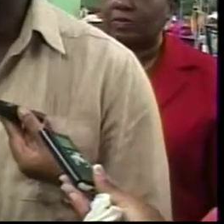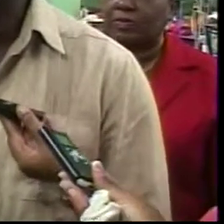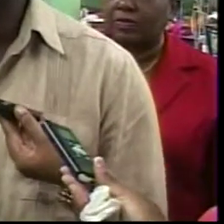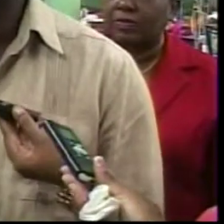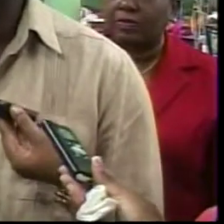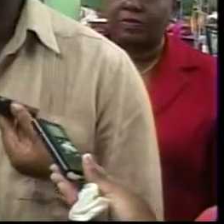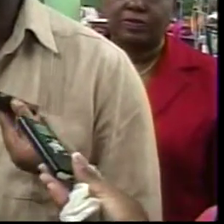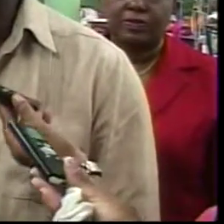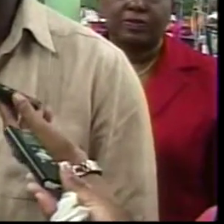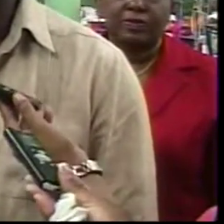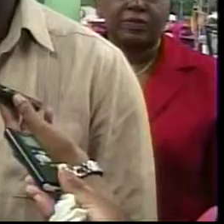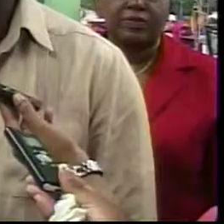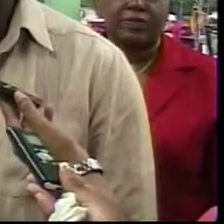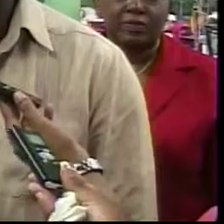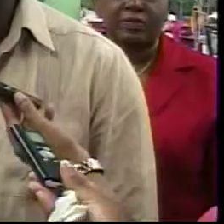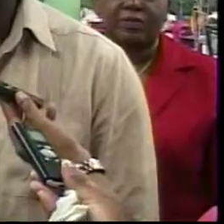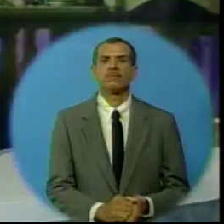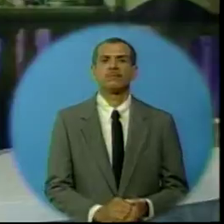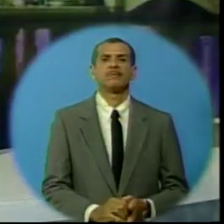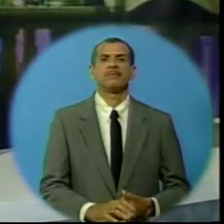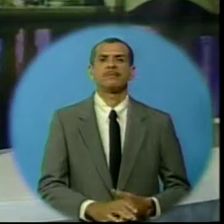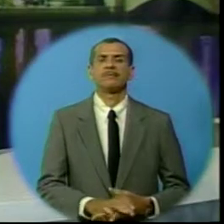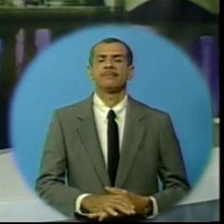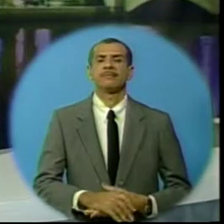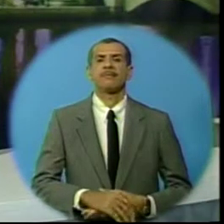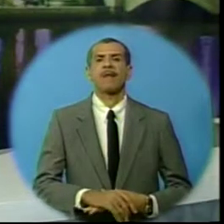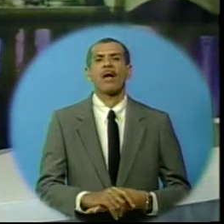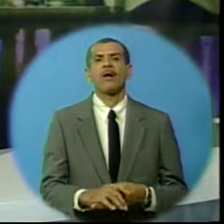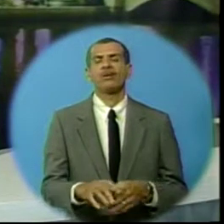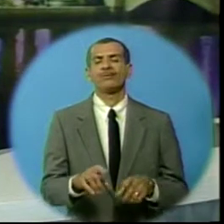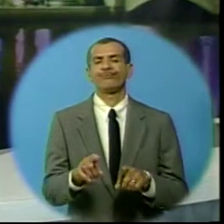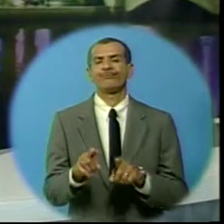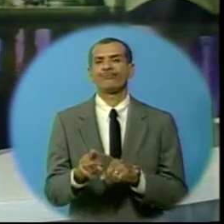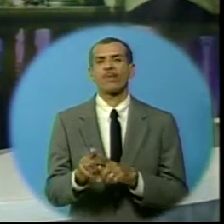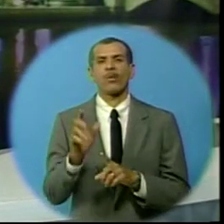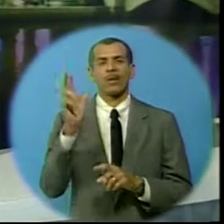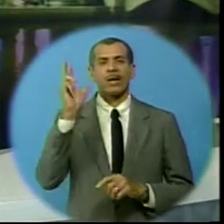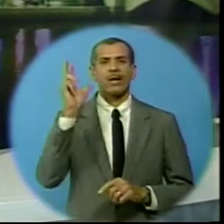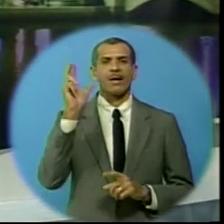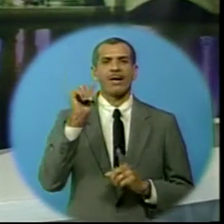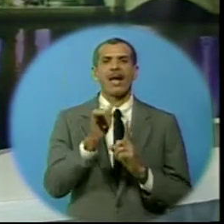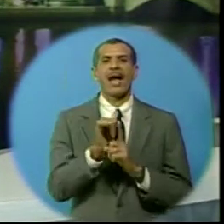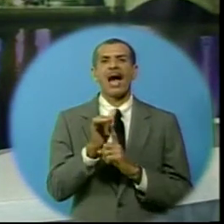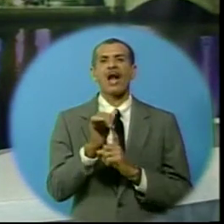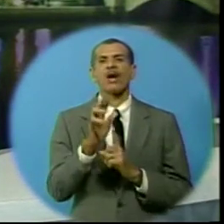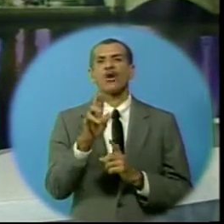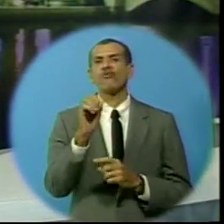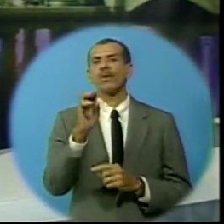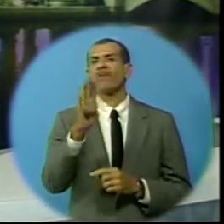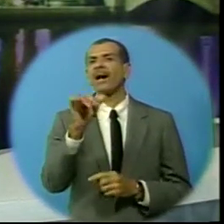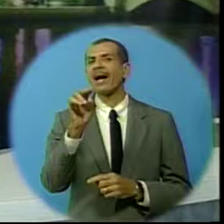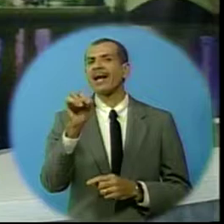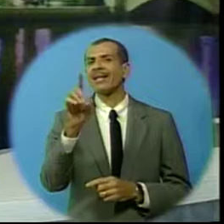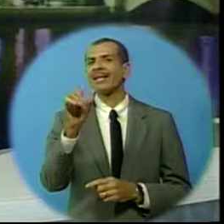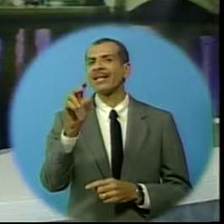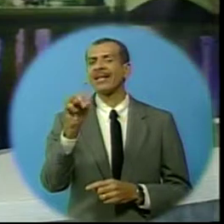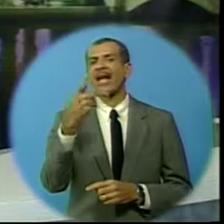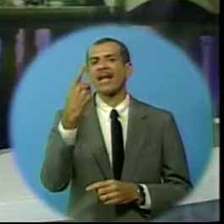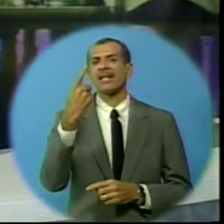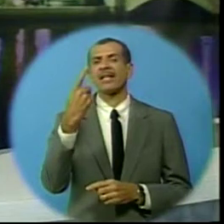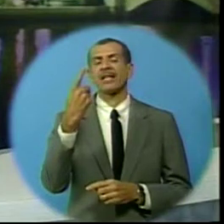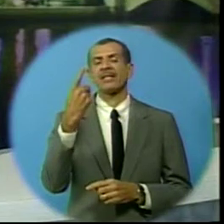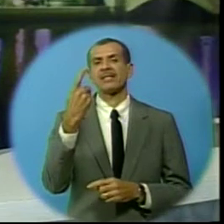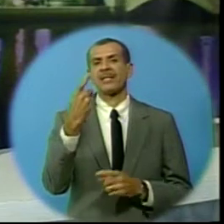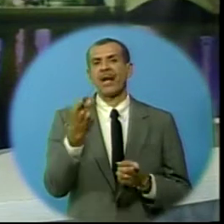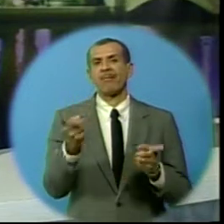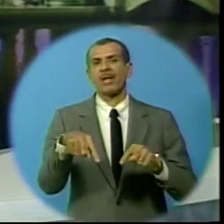to the benefit of the manufacturing sector as well. Meanwhile, we hear that a major rebranding is on the cards for River Bay